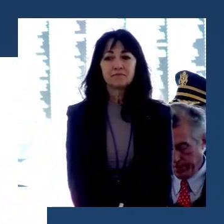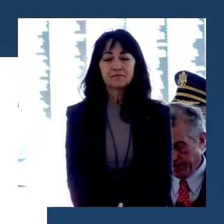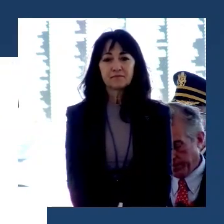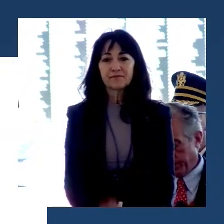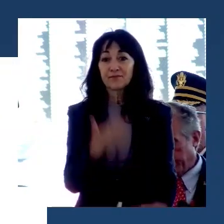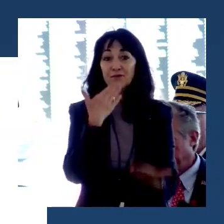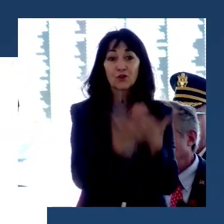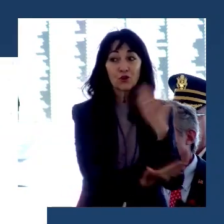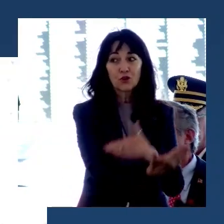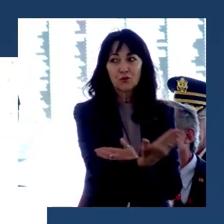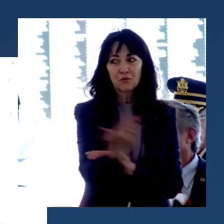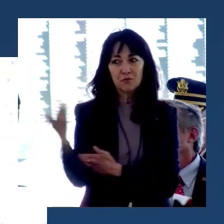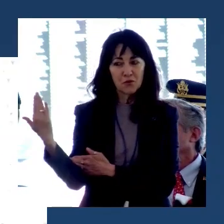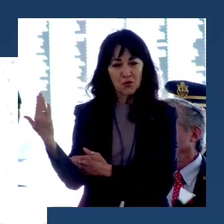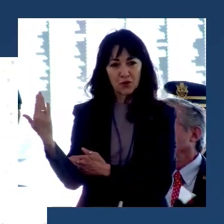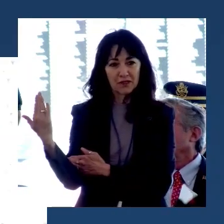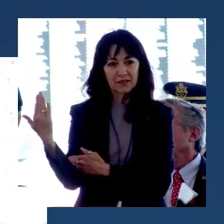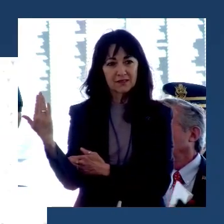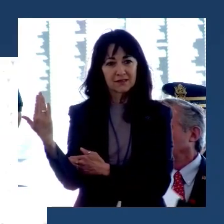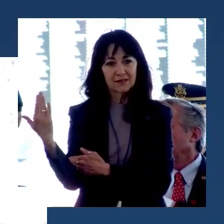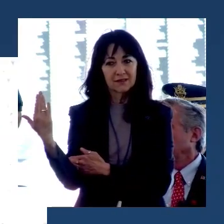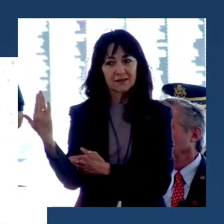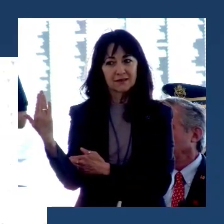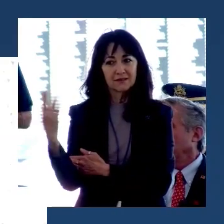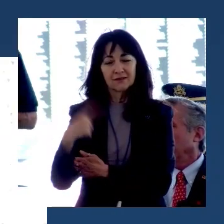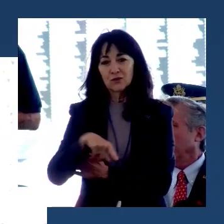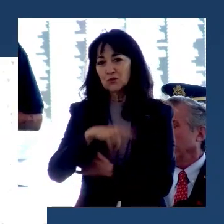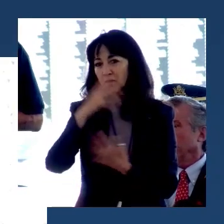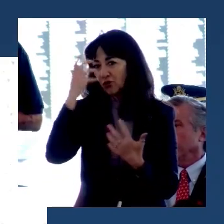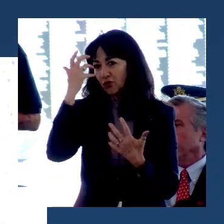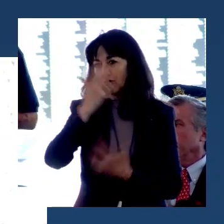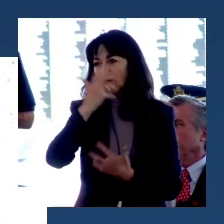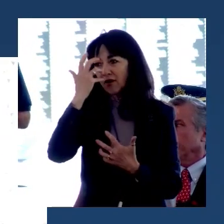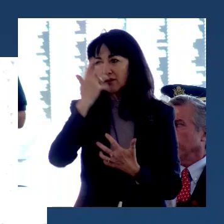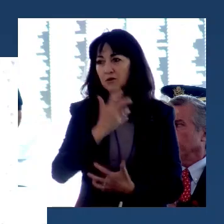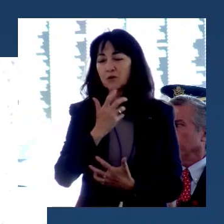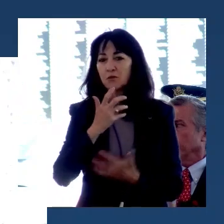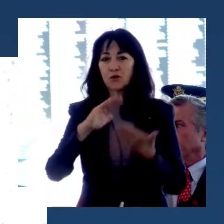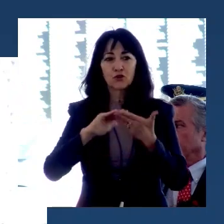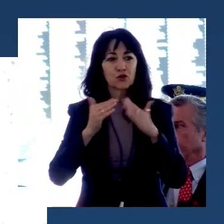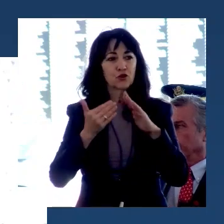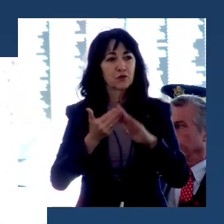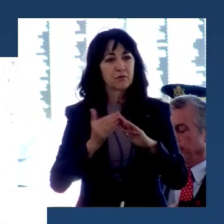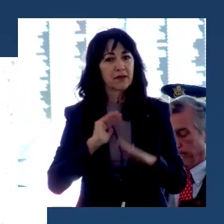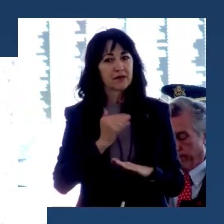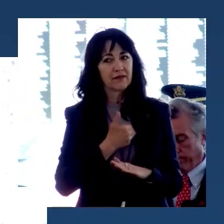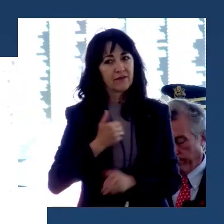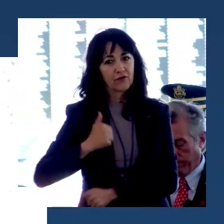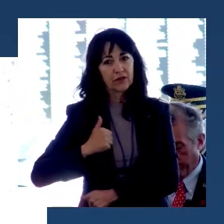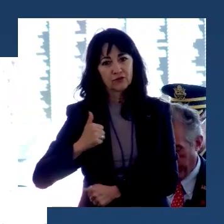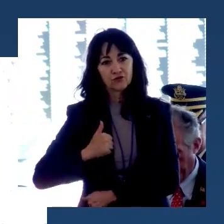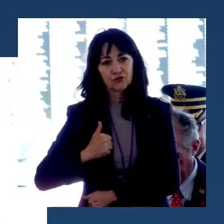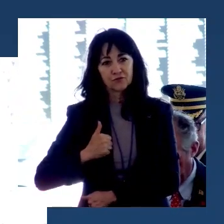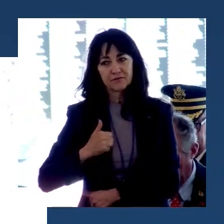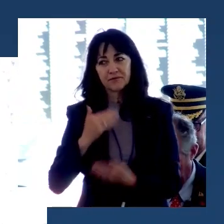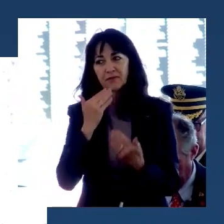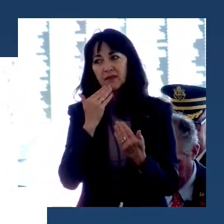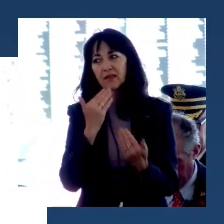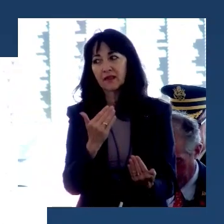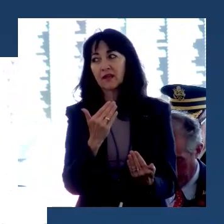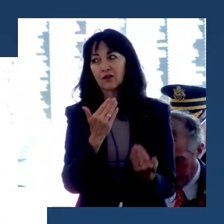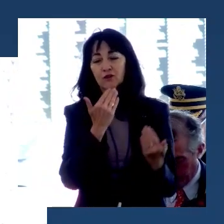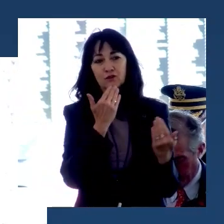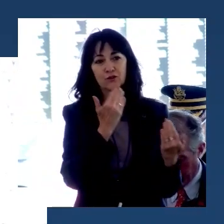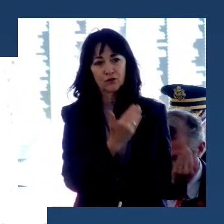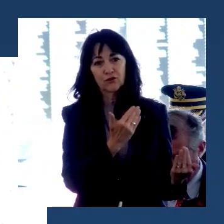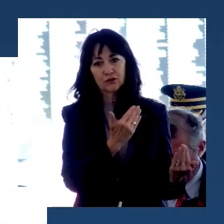Good morning to the incredible community of our veterans. Thank you